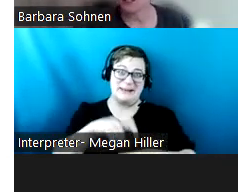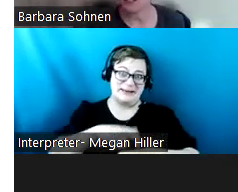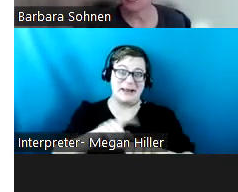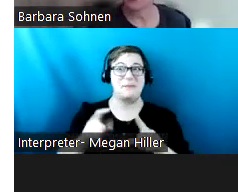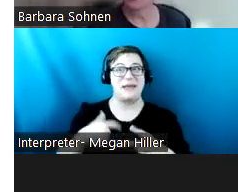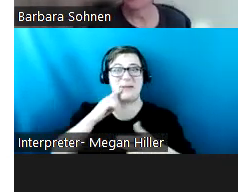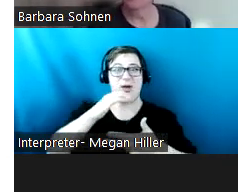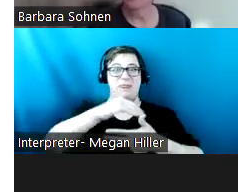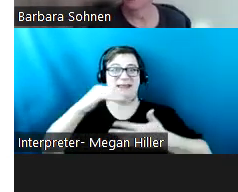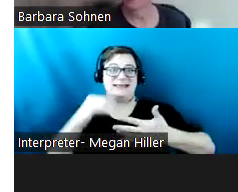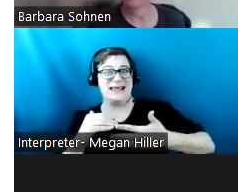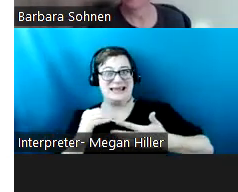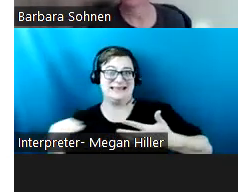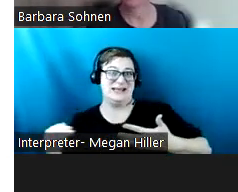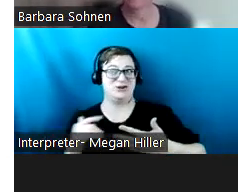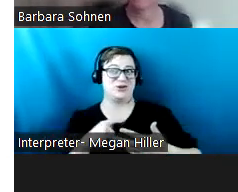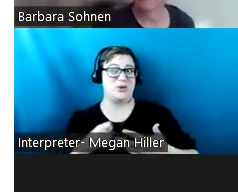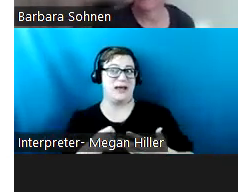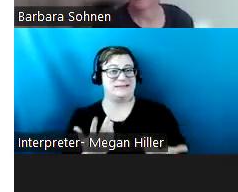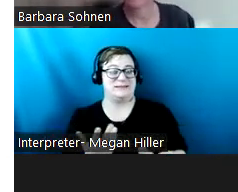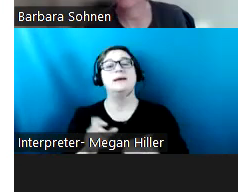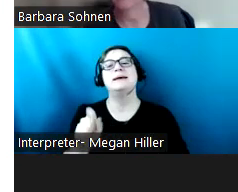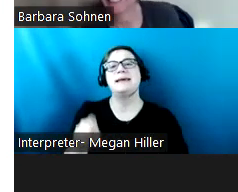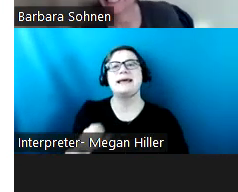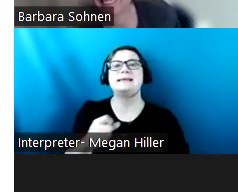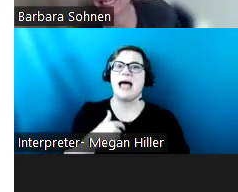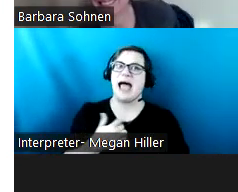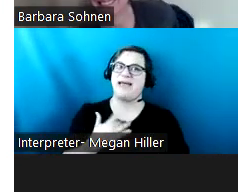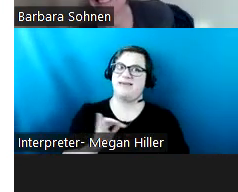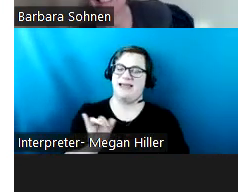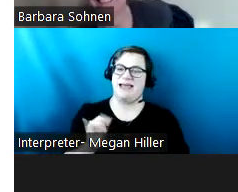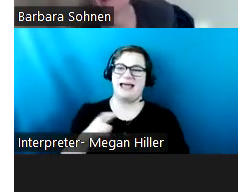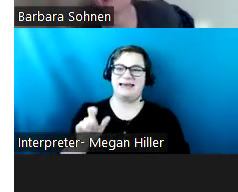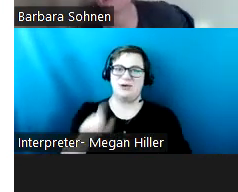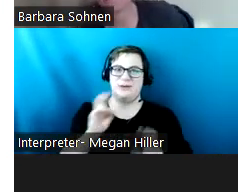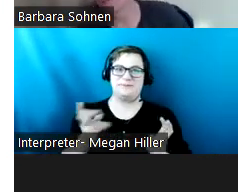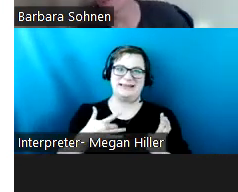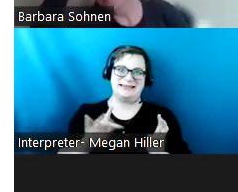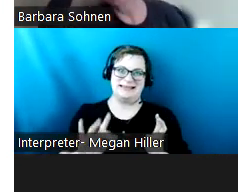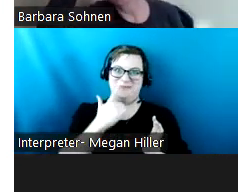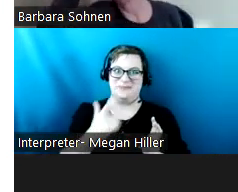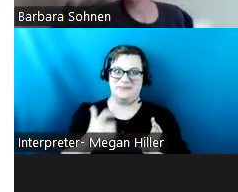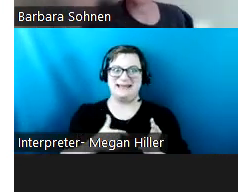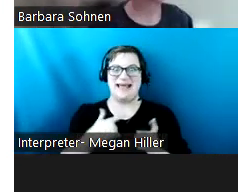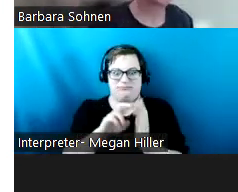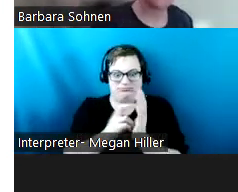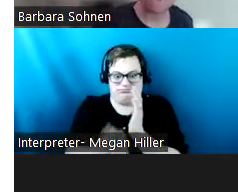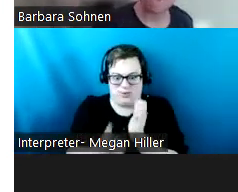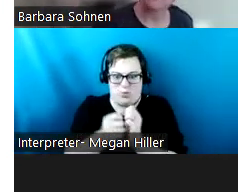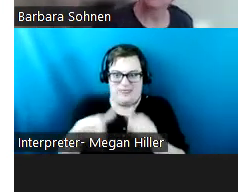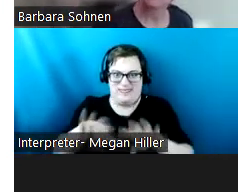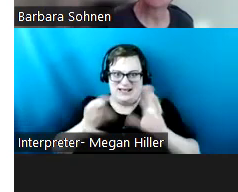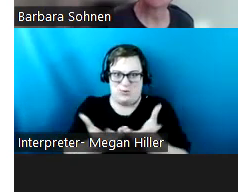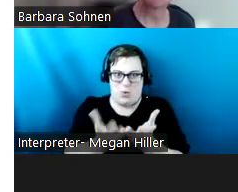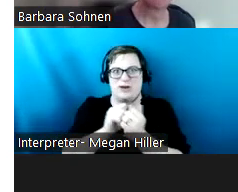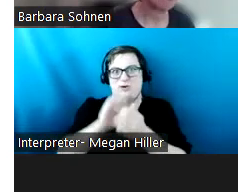tier. Right, and I think I need to be very sensitive to that. I definitely live in this world. So I'm very